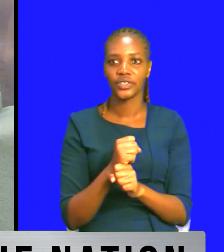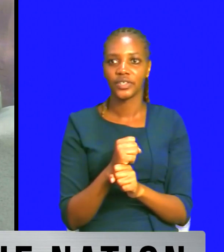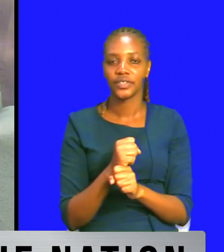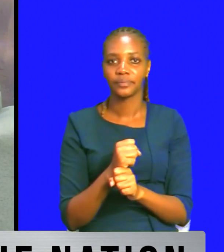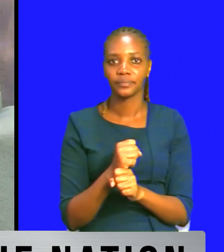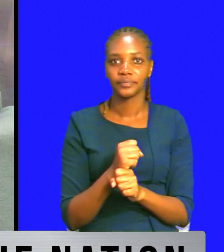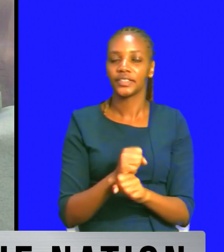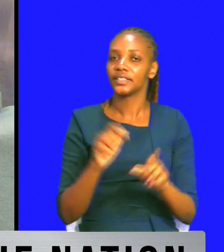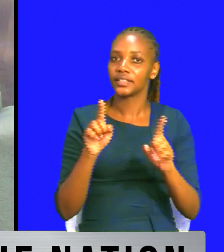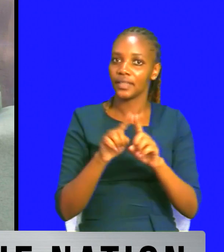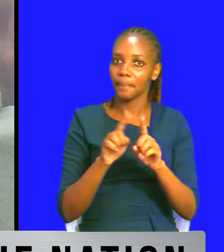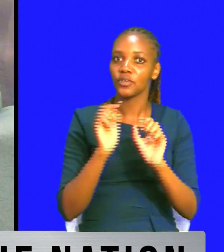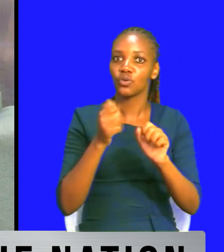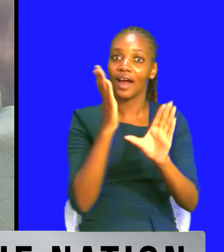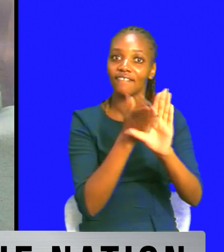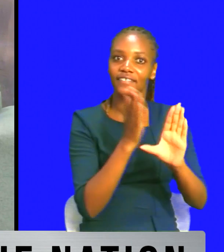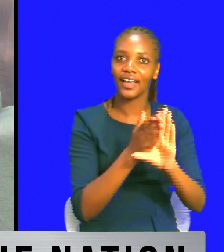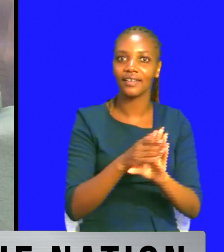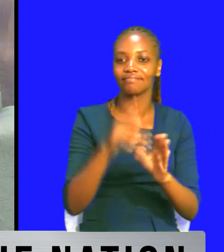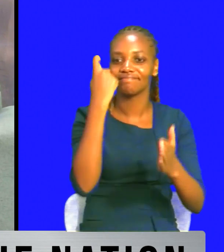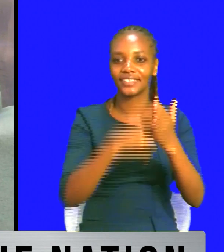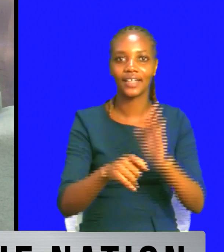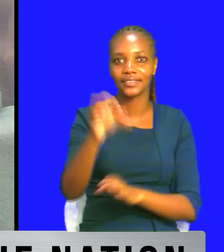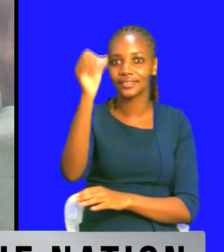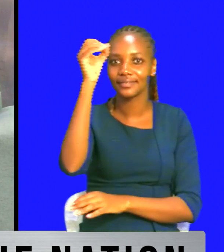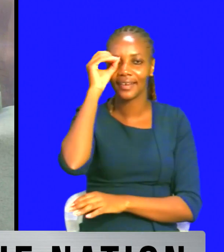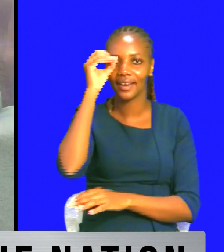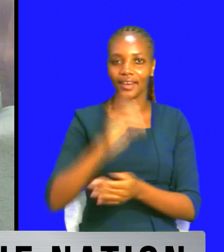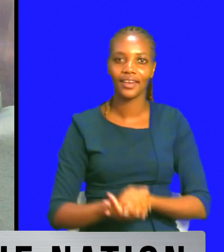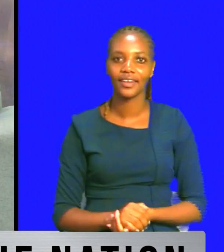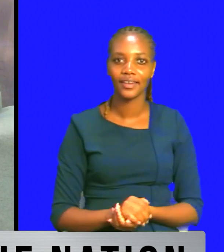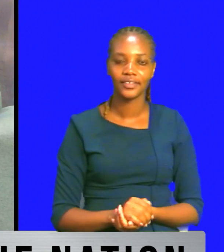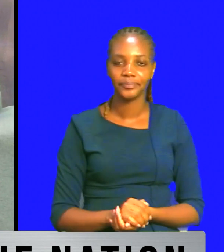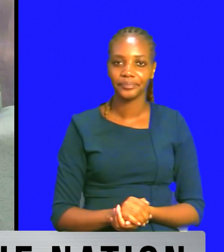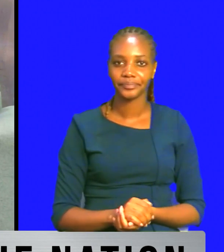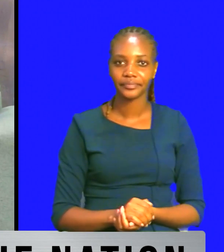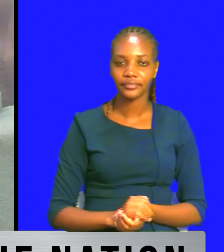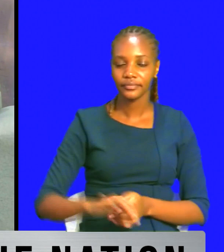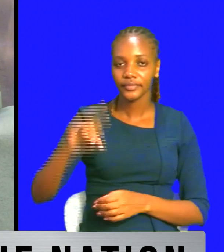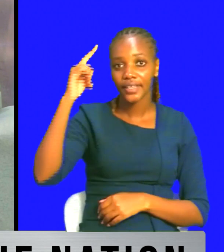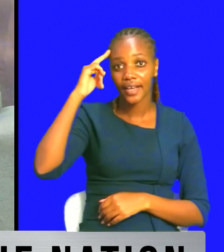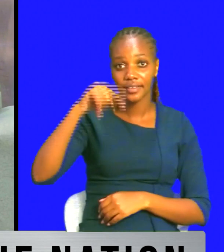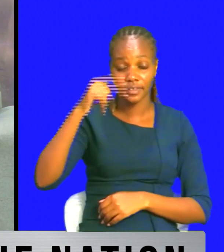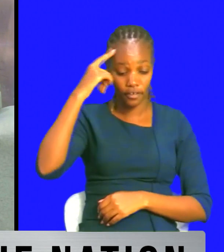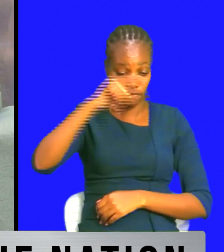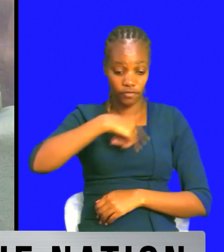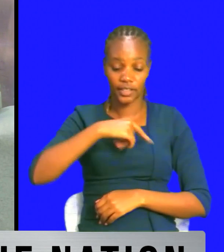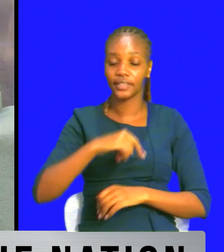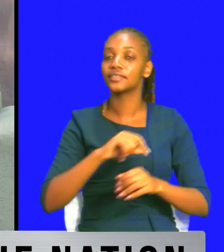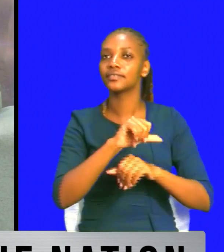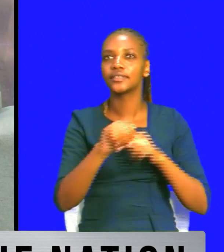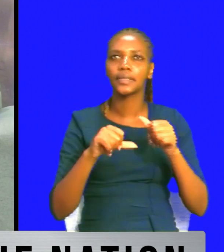also tax nil. Those we were told to filing tax nil. Yes, tax returns. I think for us is a matter